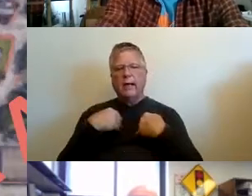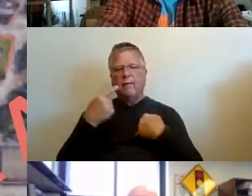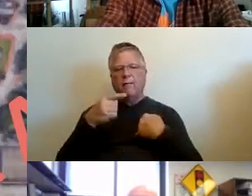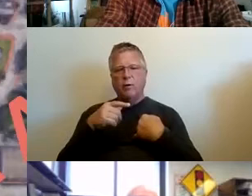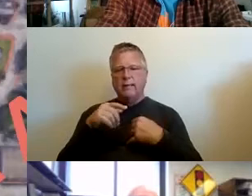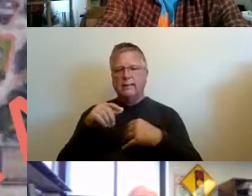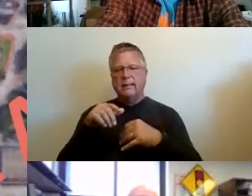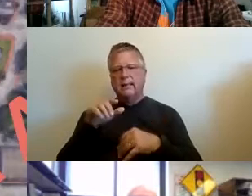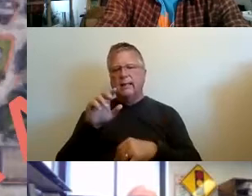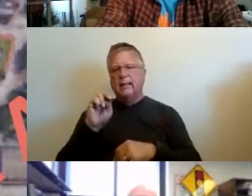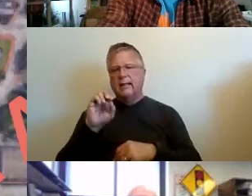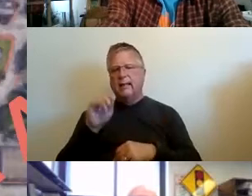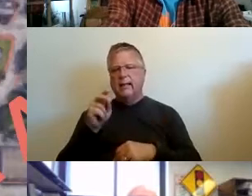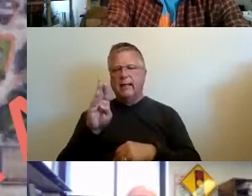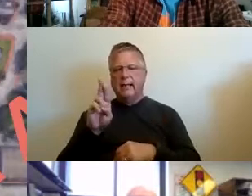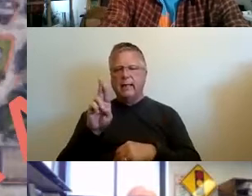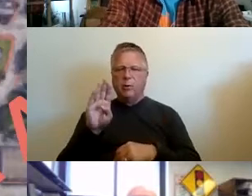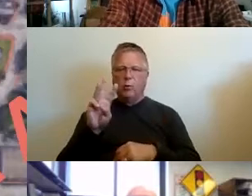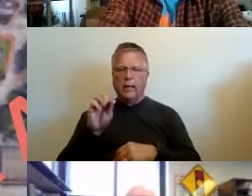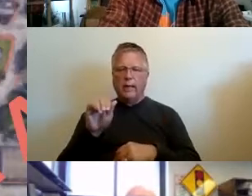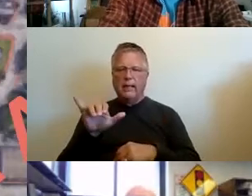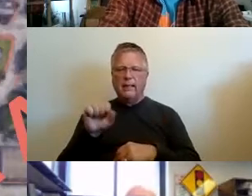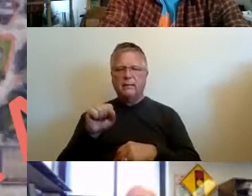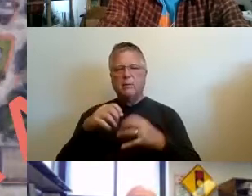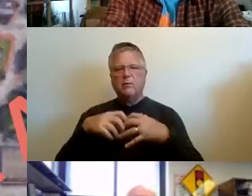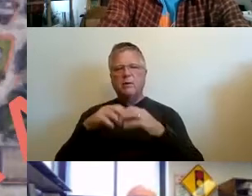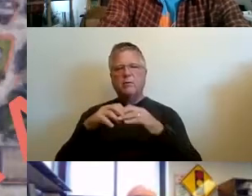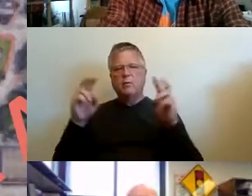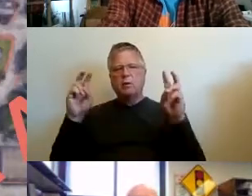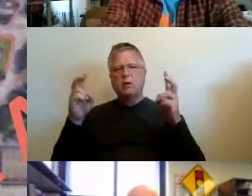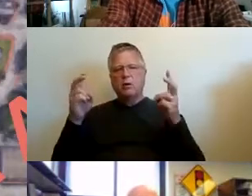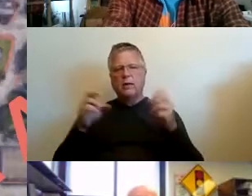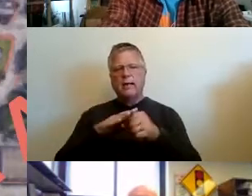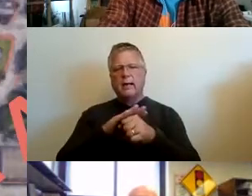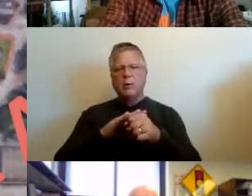neighborways. But we have begun implementing what we call neighborhood